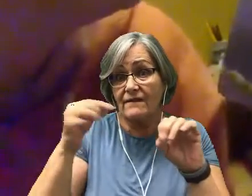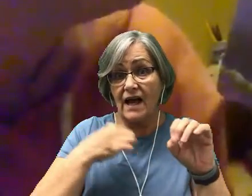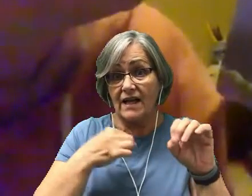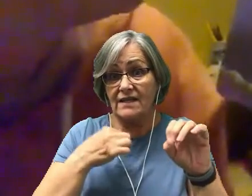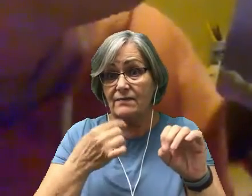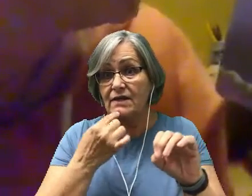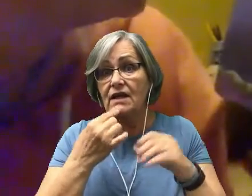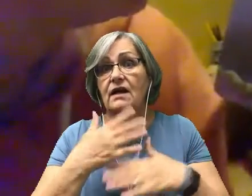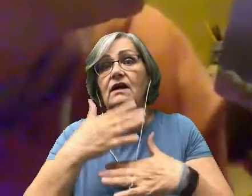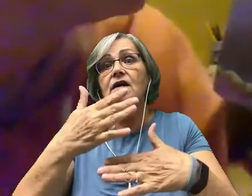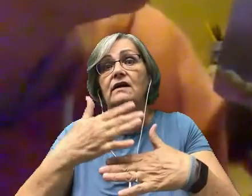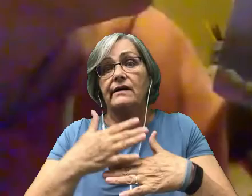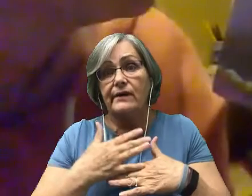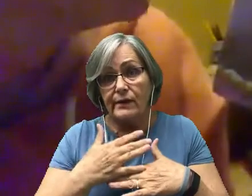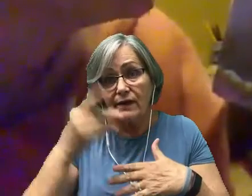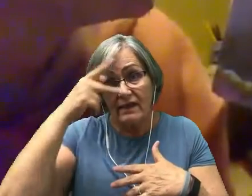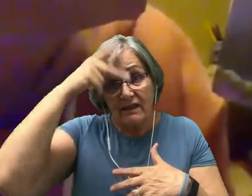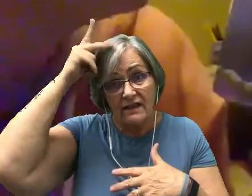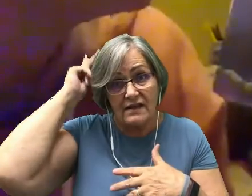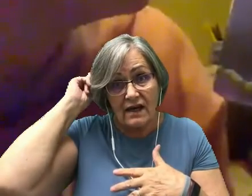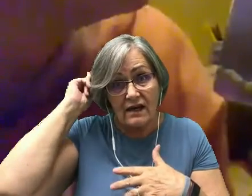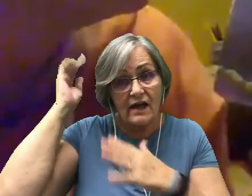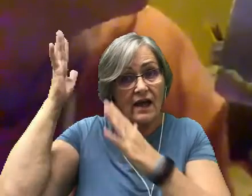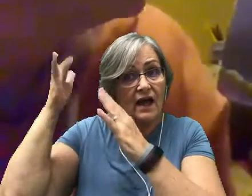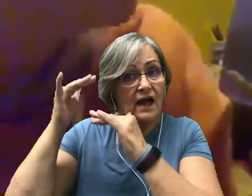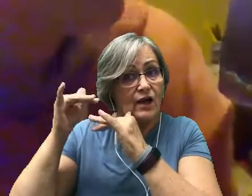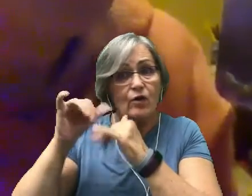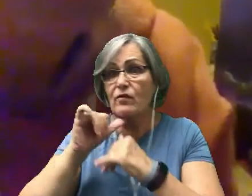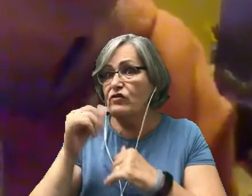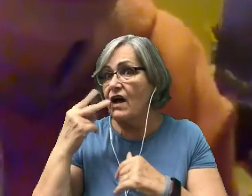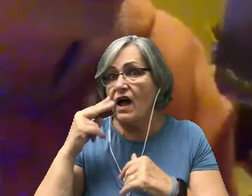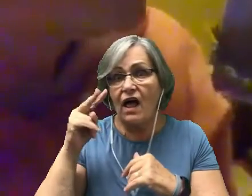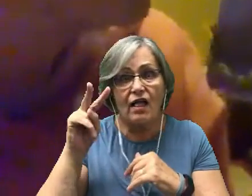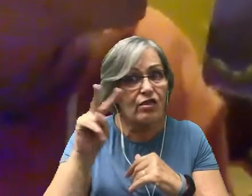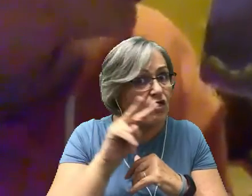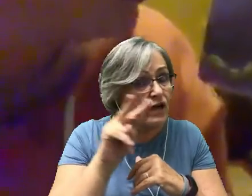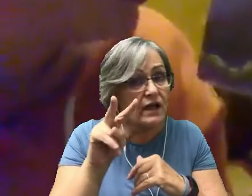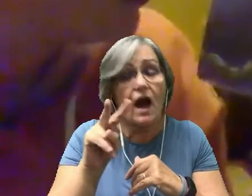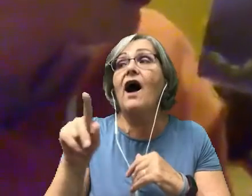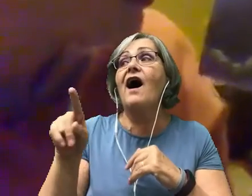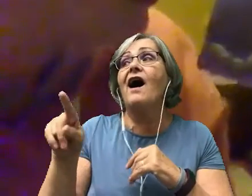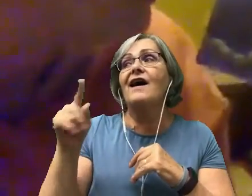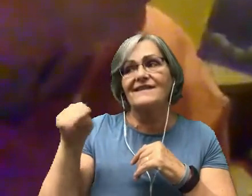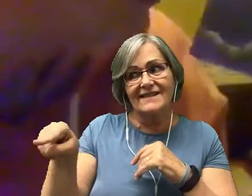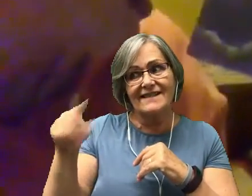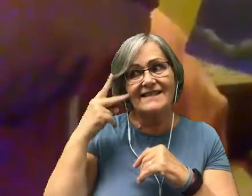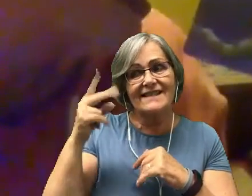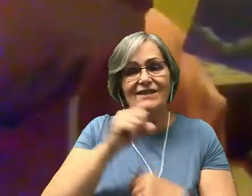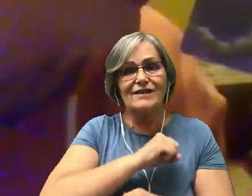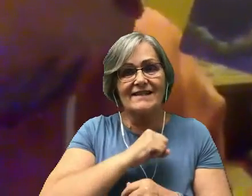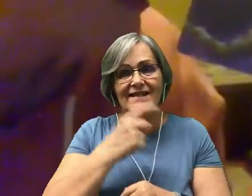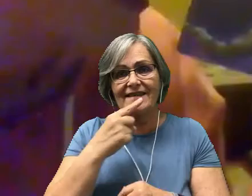I hope nobody finds me, sighed the sad little skunk. I hope no one is looking. There you